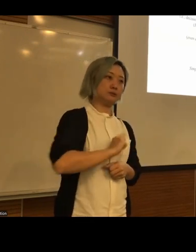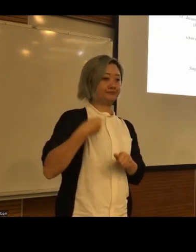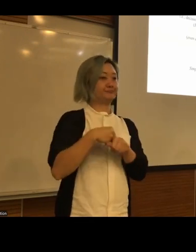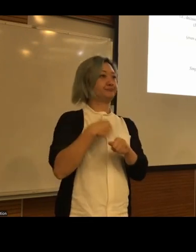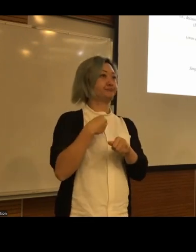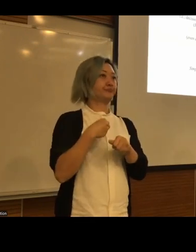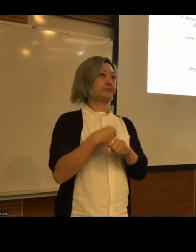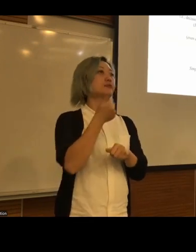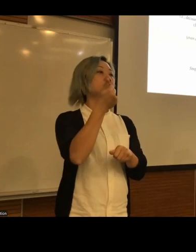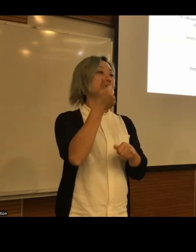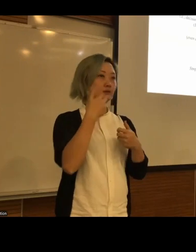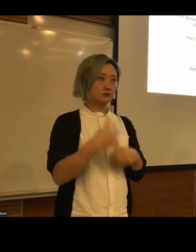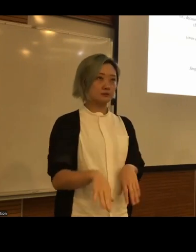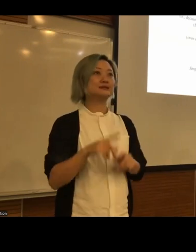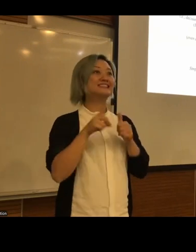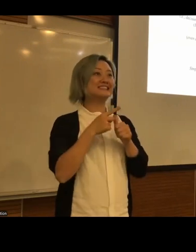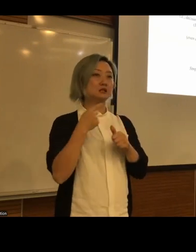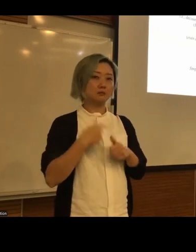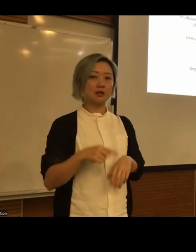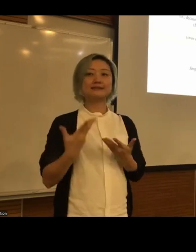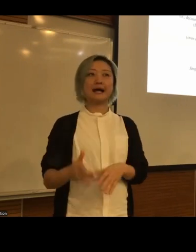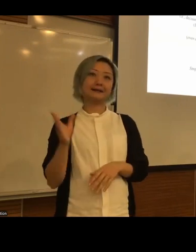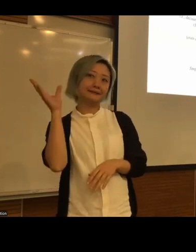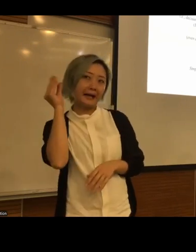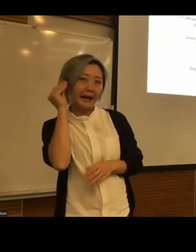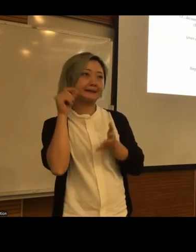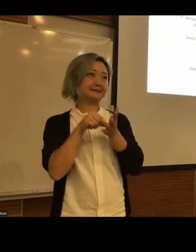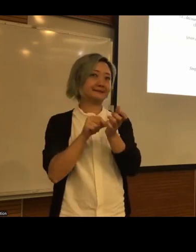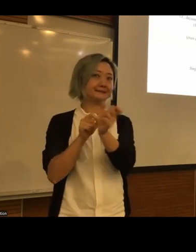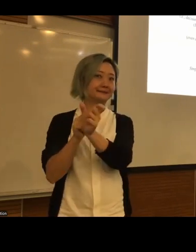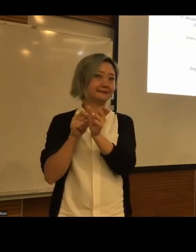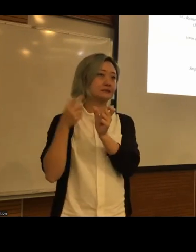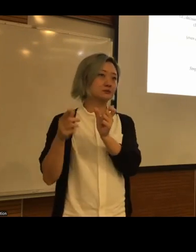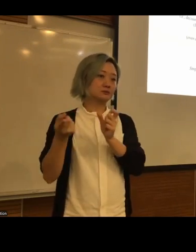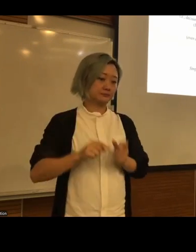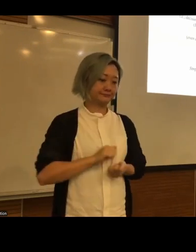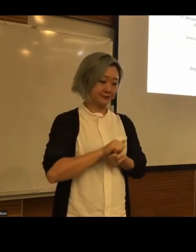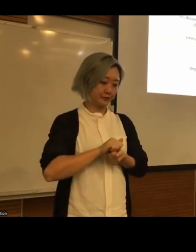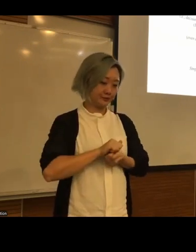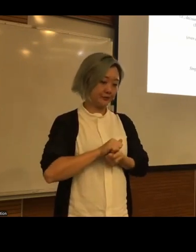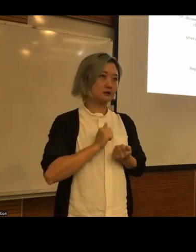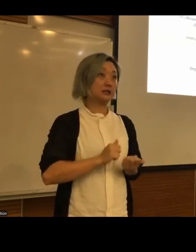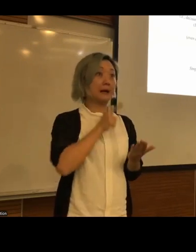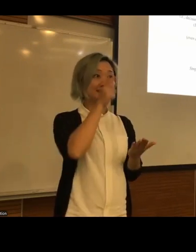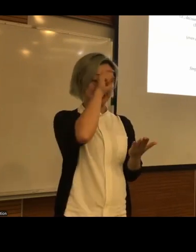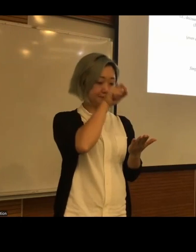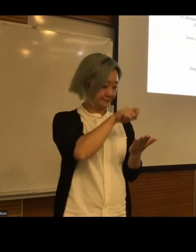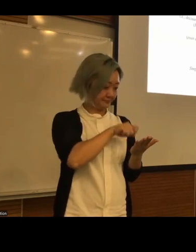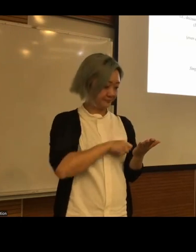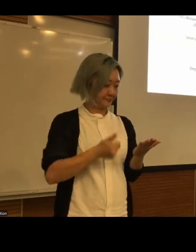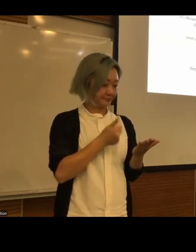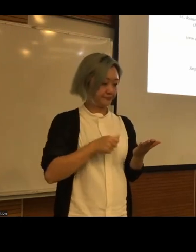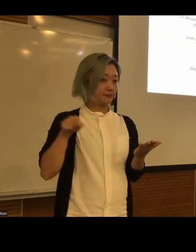the words of the source speech have disappeared. You have some notes, but the words